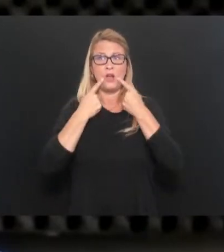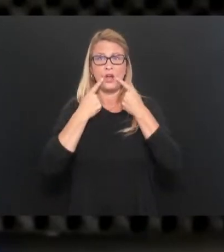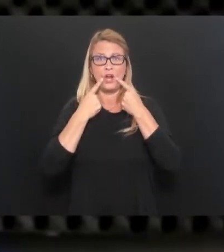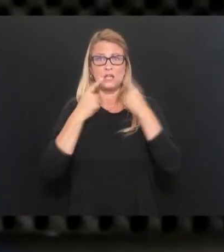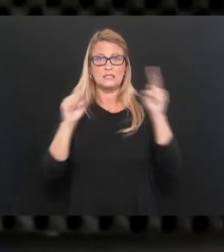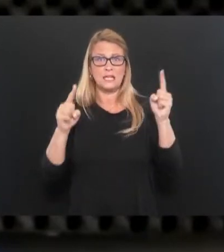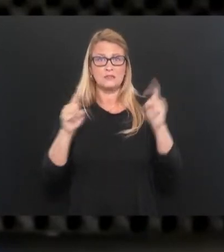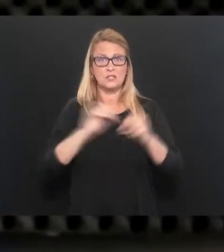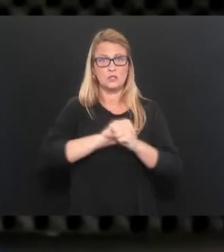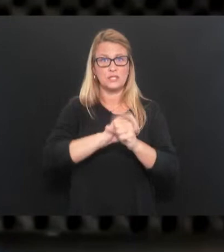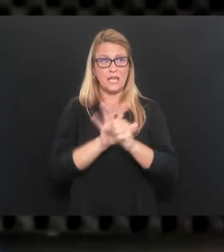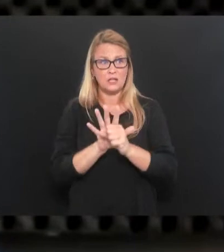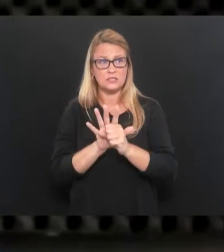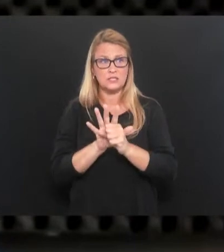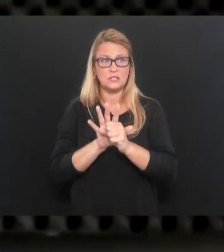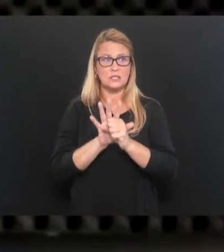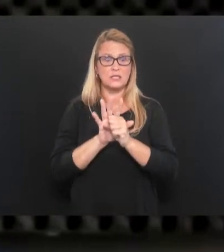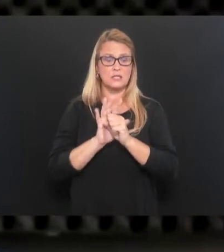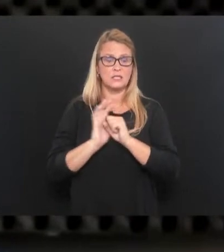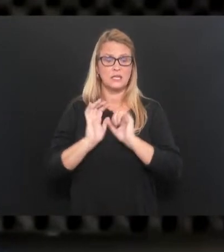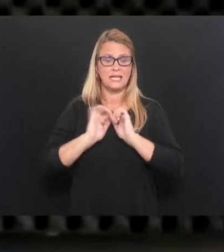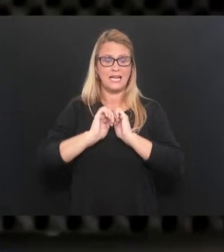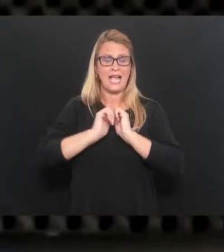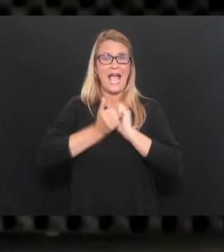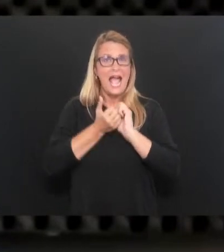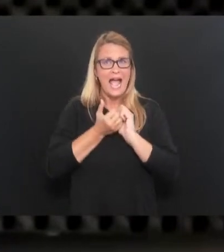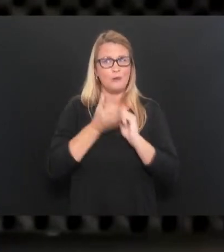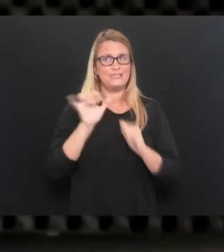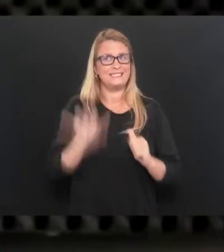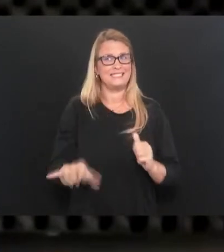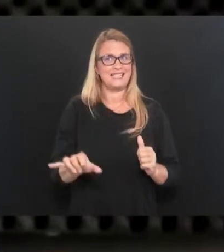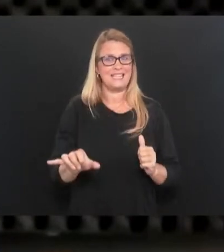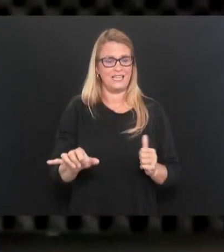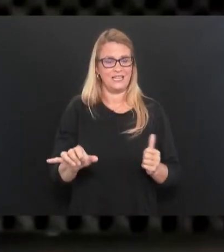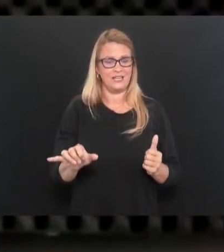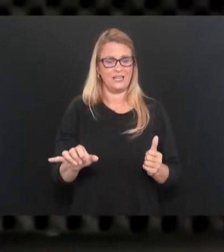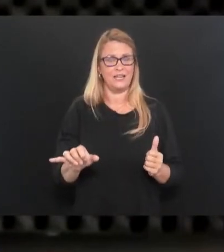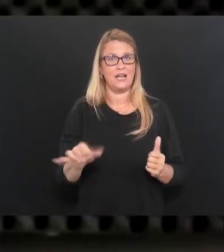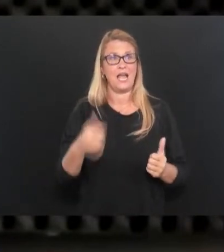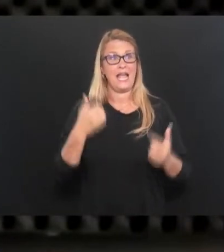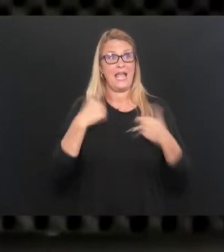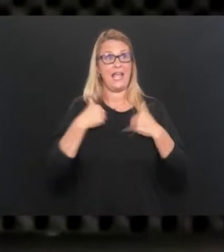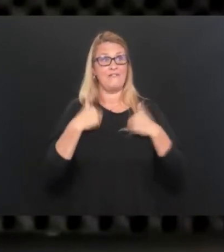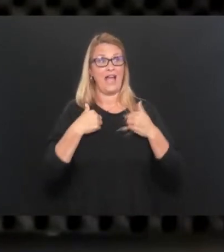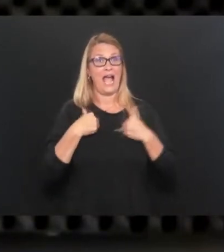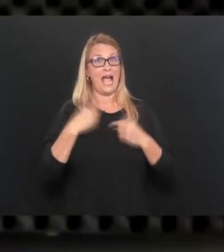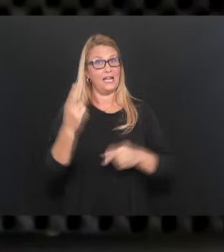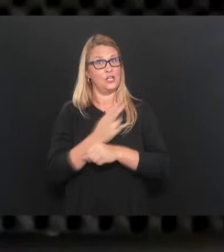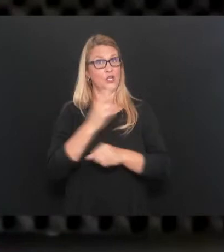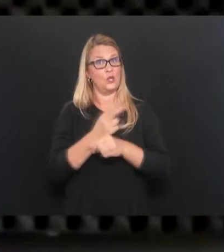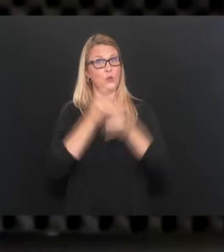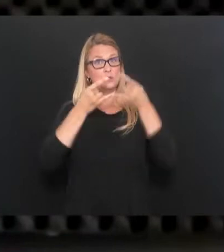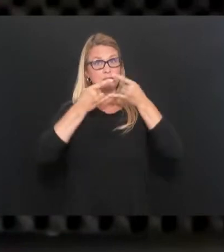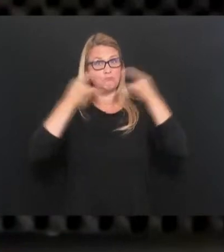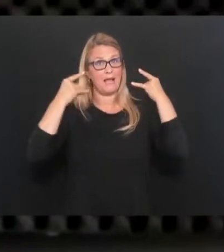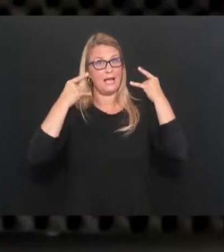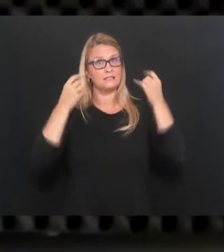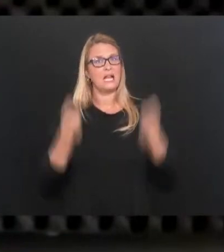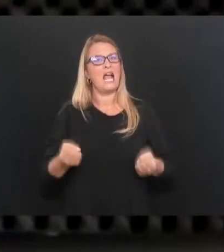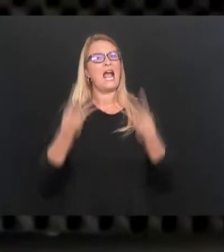Delta variant. How does it actually spell out if I, as a person, wear a mask, how much protection do I